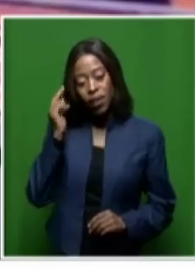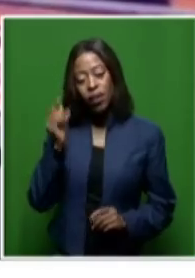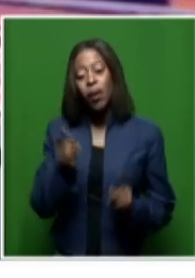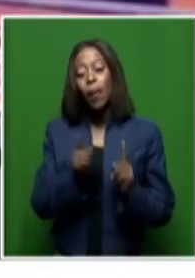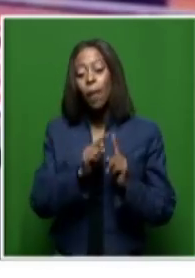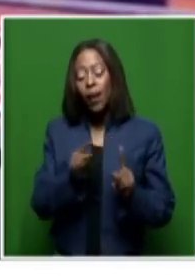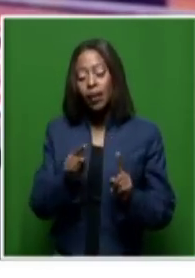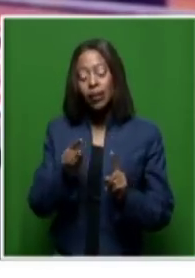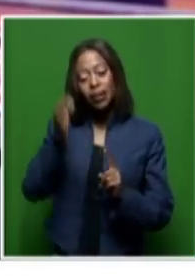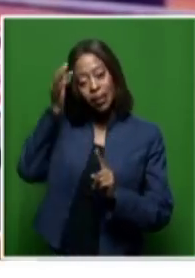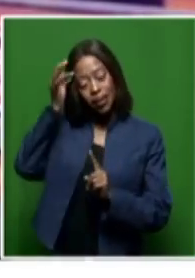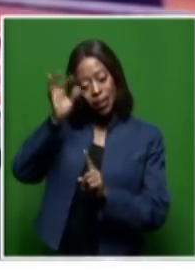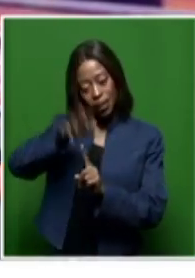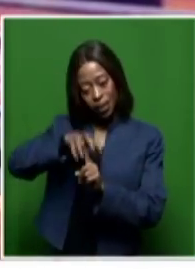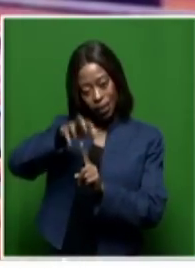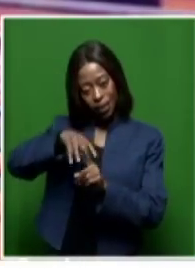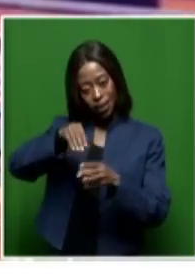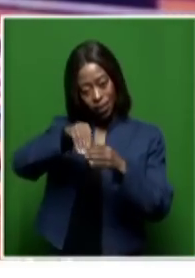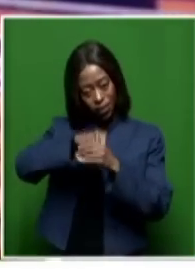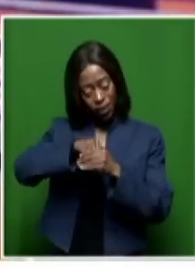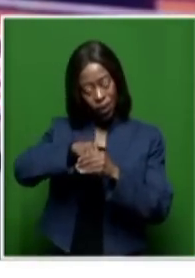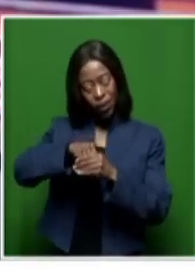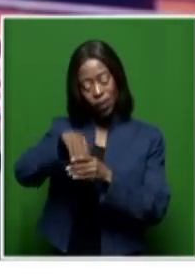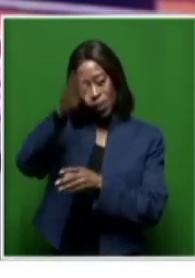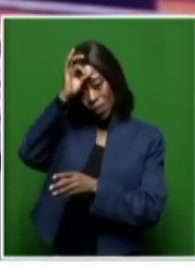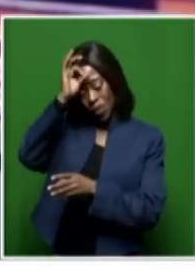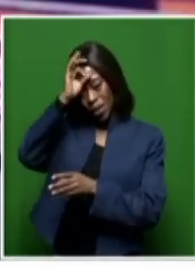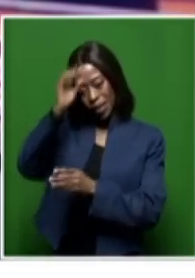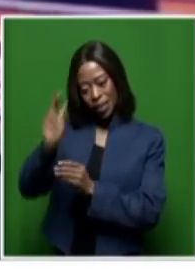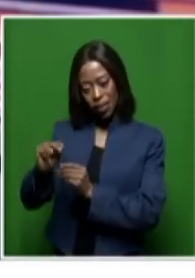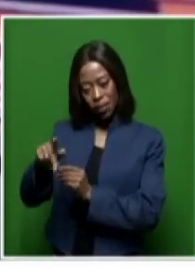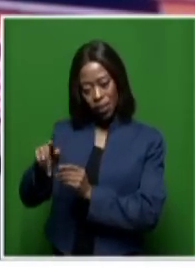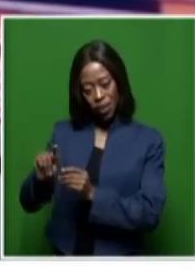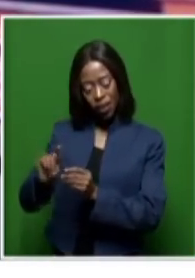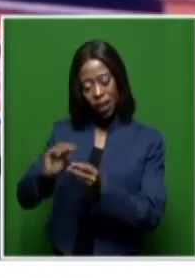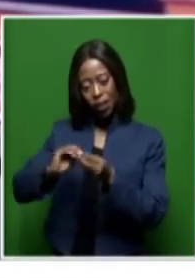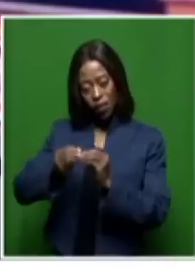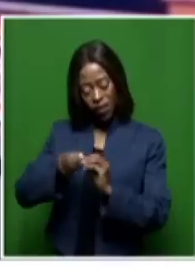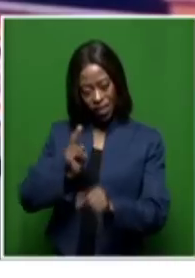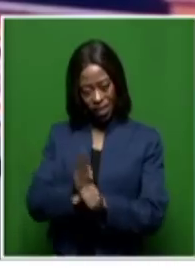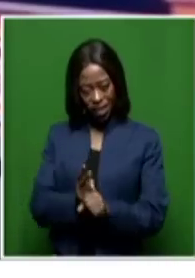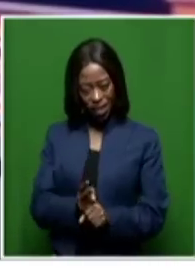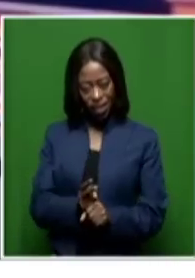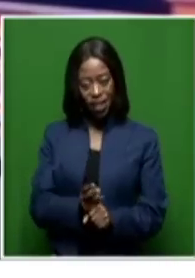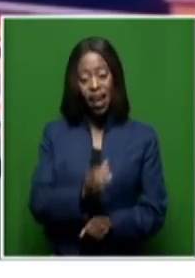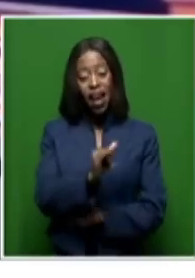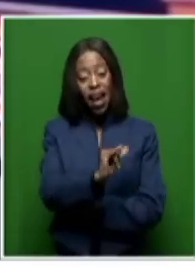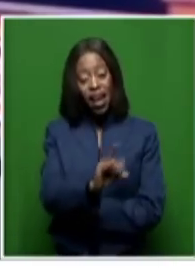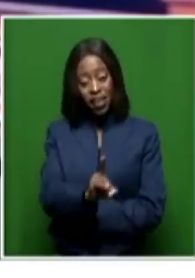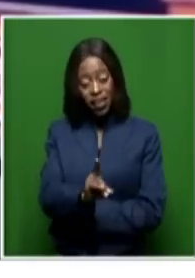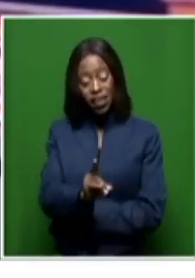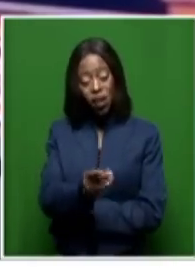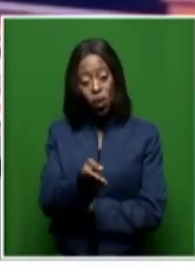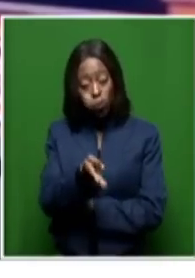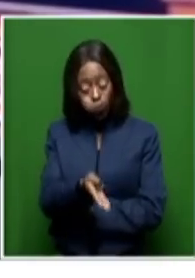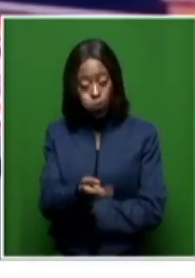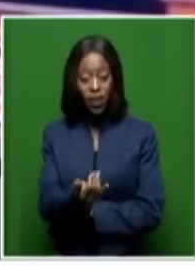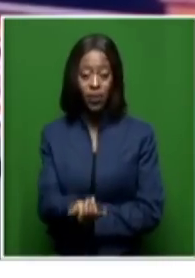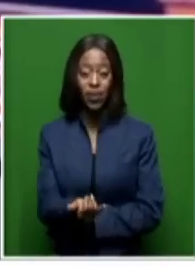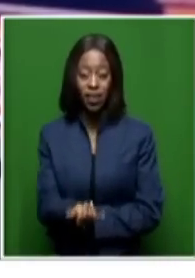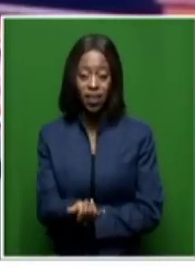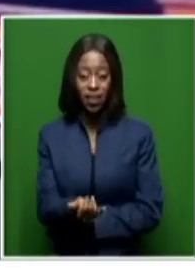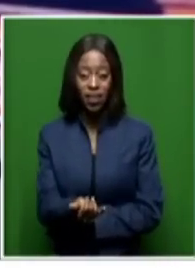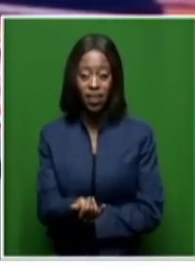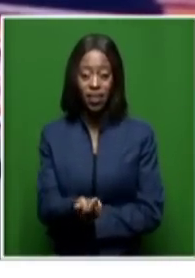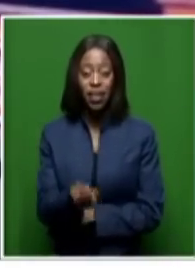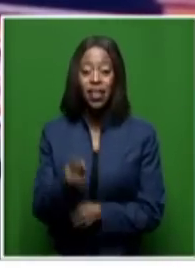capture involved state agencies. That had to be rebuilt. You've got ID today. That has been